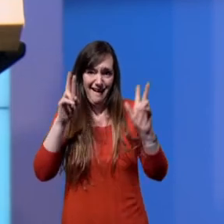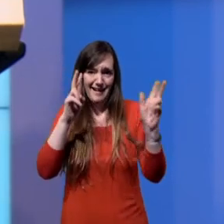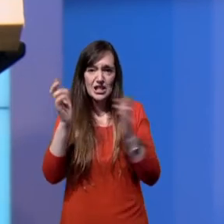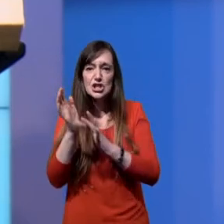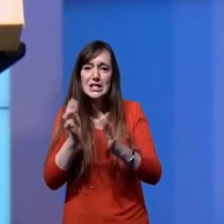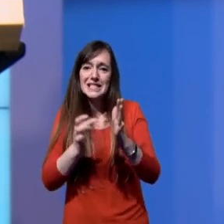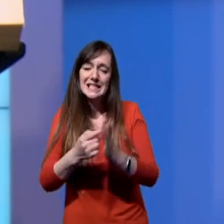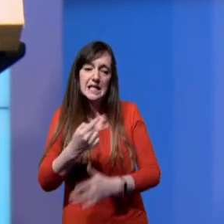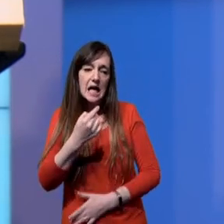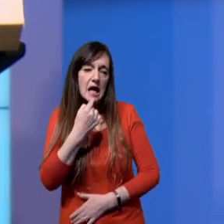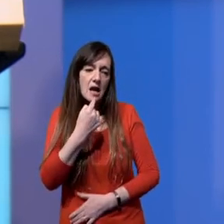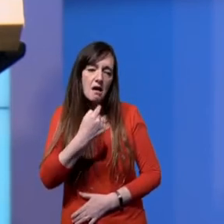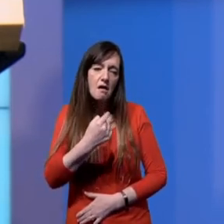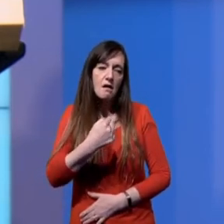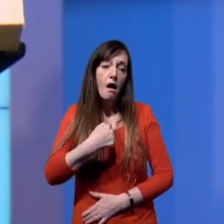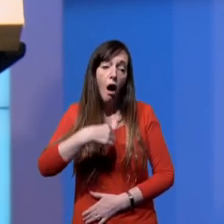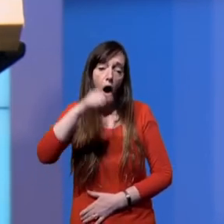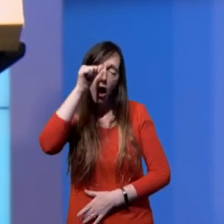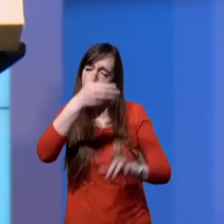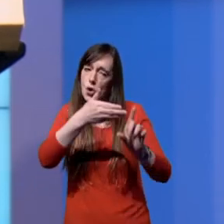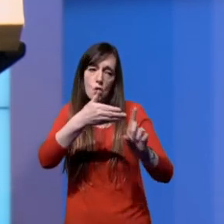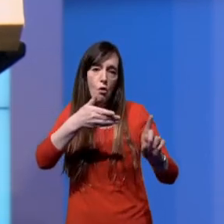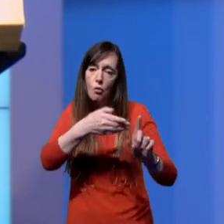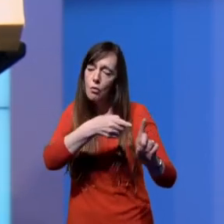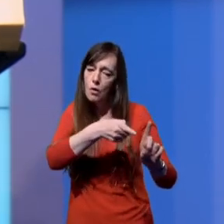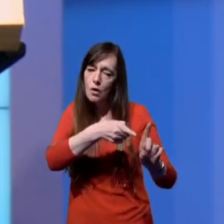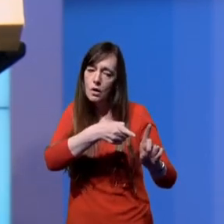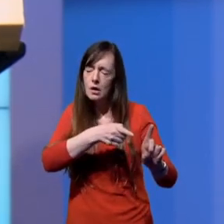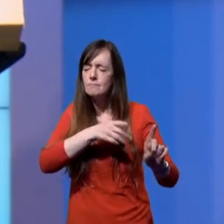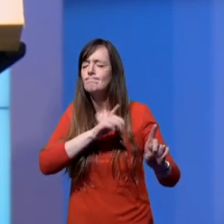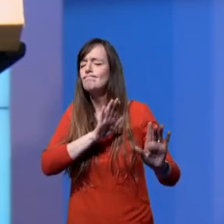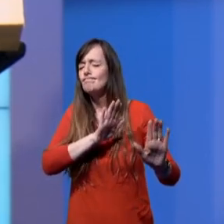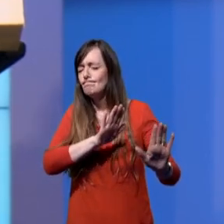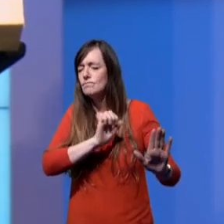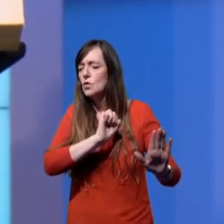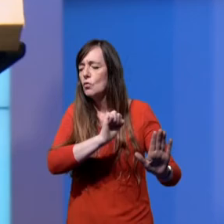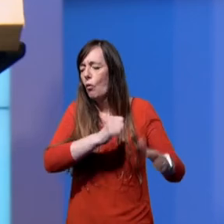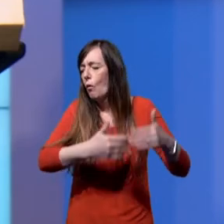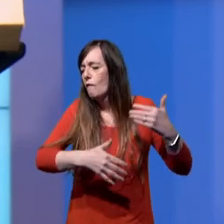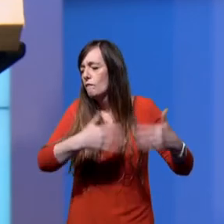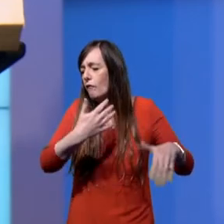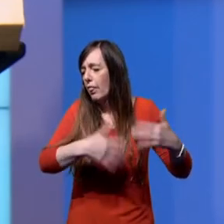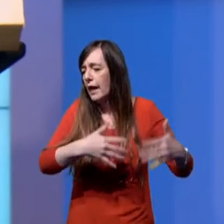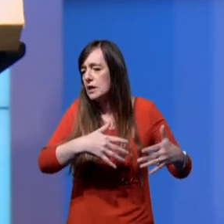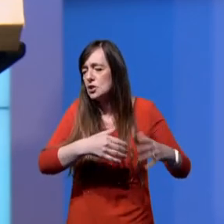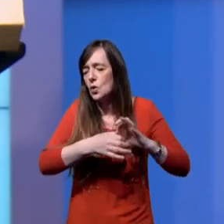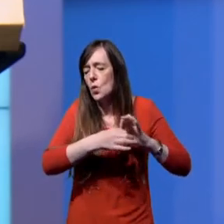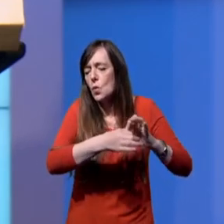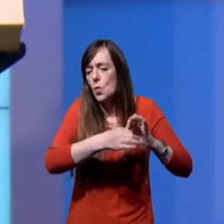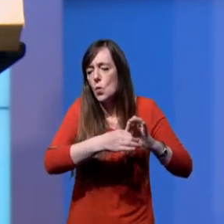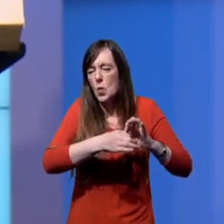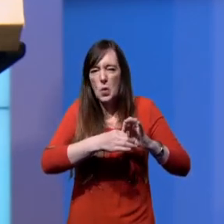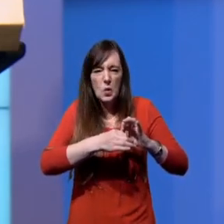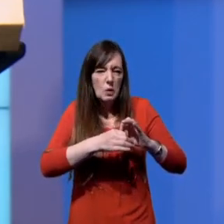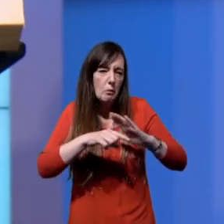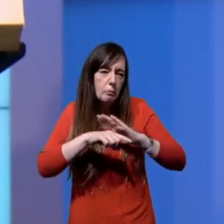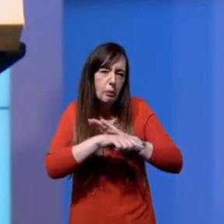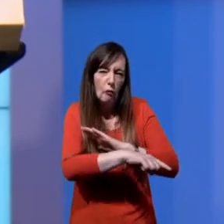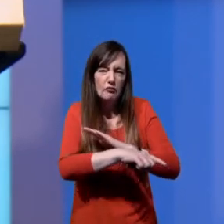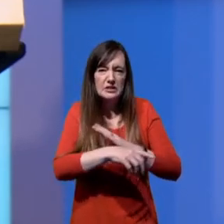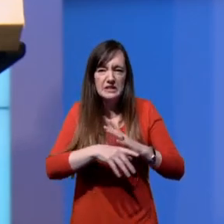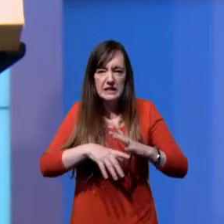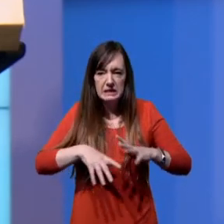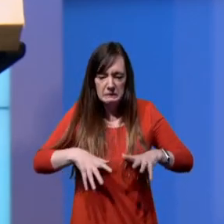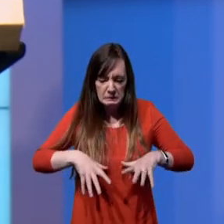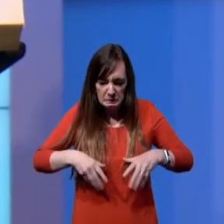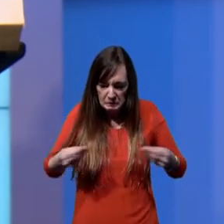I know. I know your afflictions and your poverty, yet you are rich.